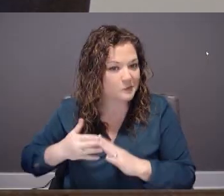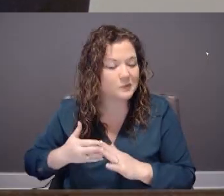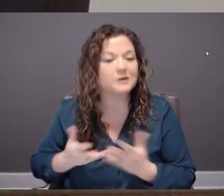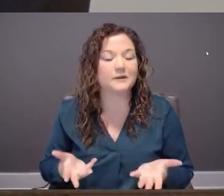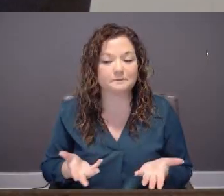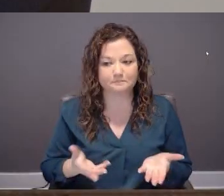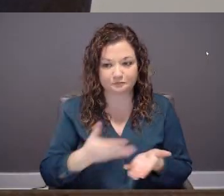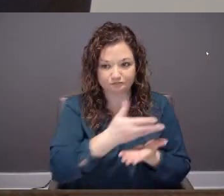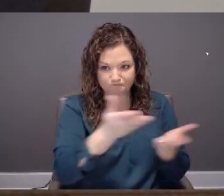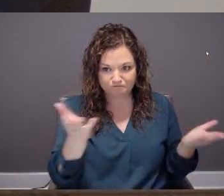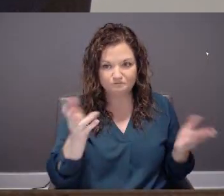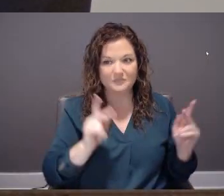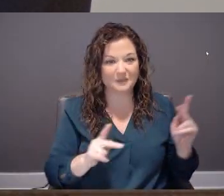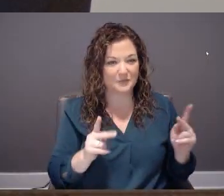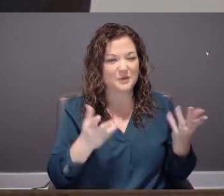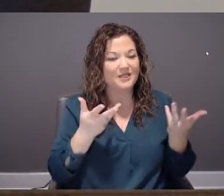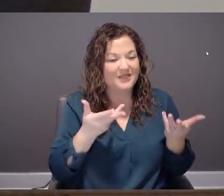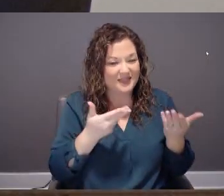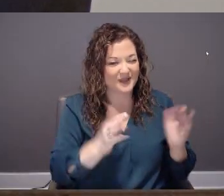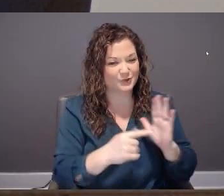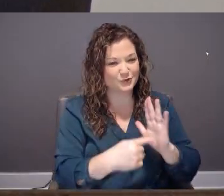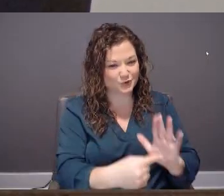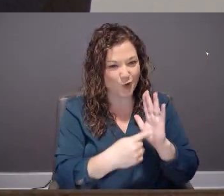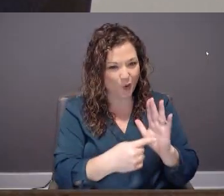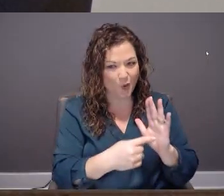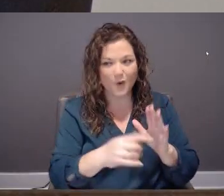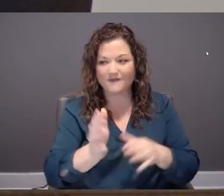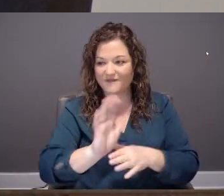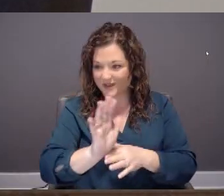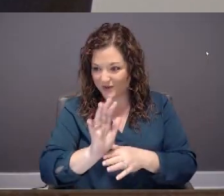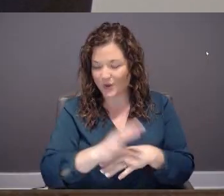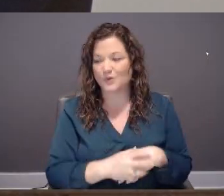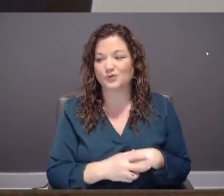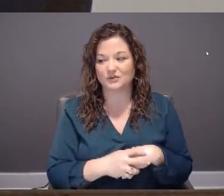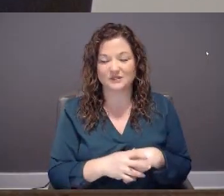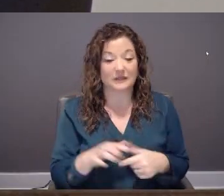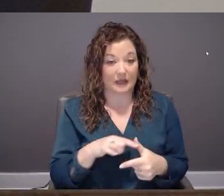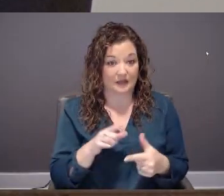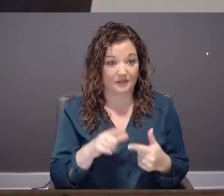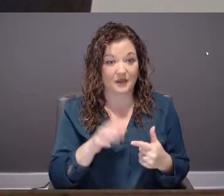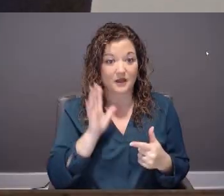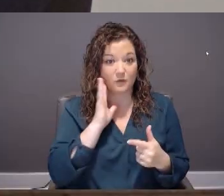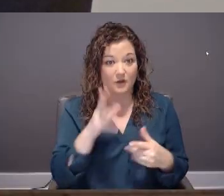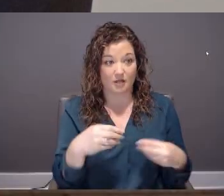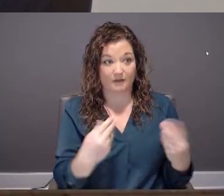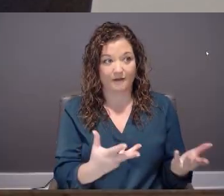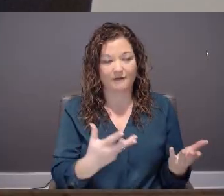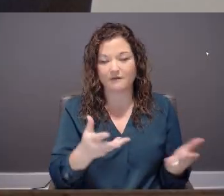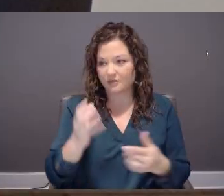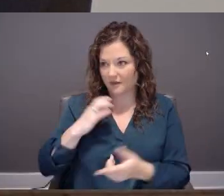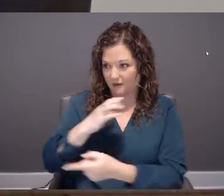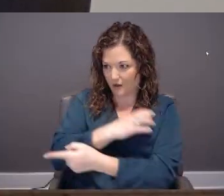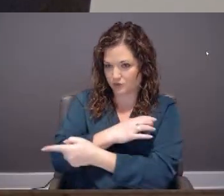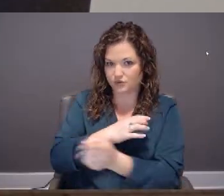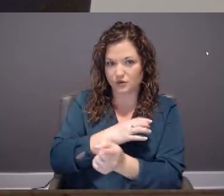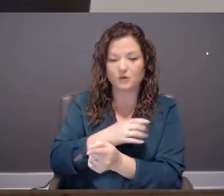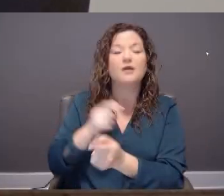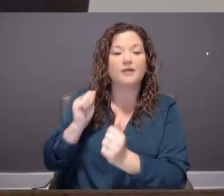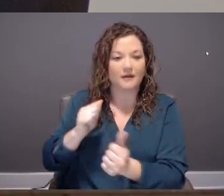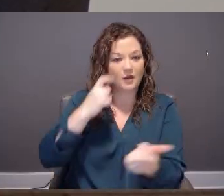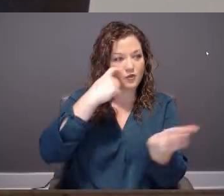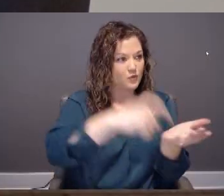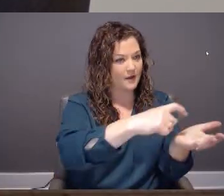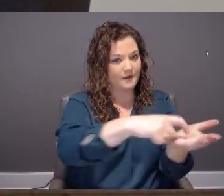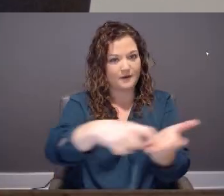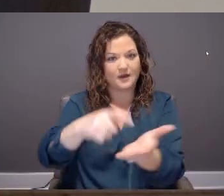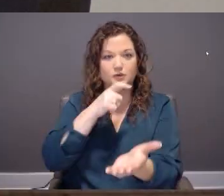Let's show the videos, and then want to give the council a minute to recognize those that are here with us as well. So Gus,